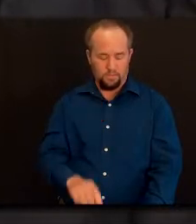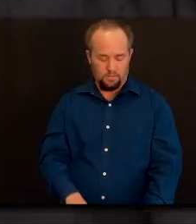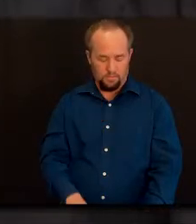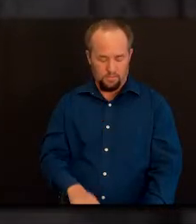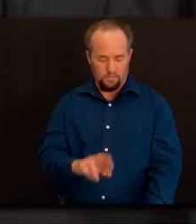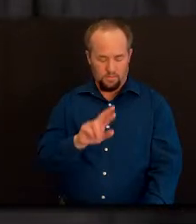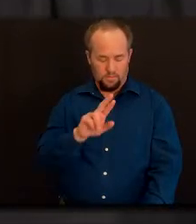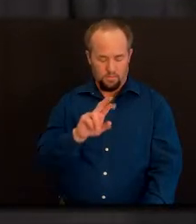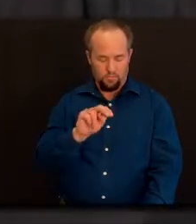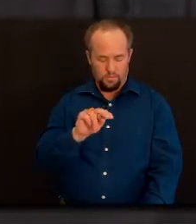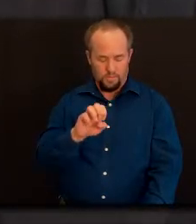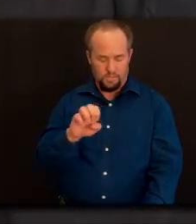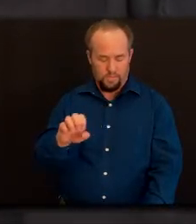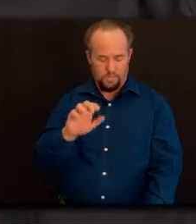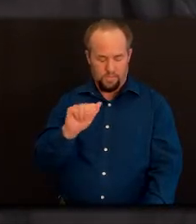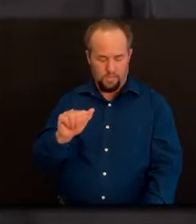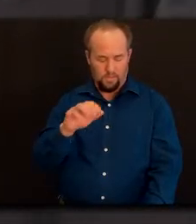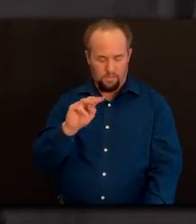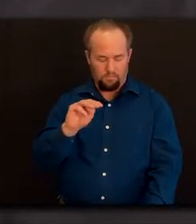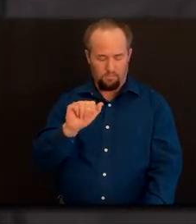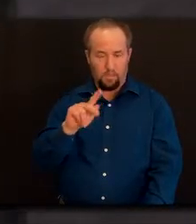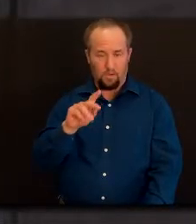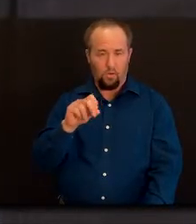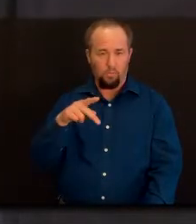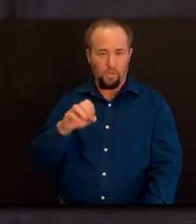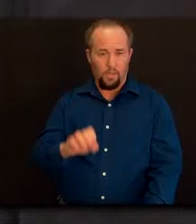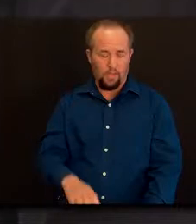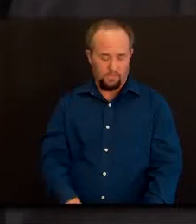Renee A. McCope.